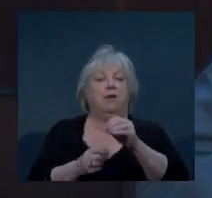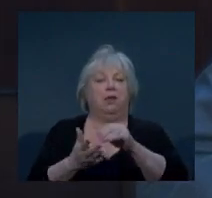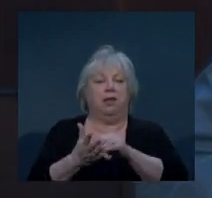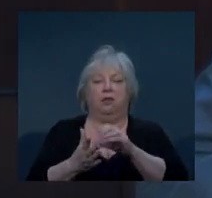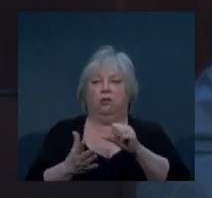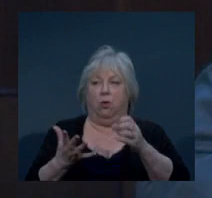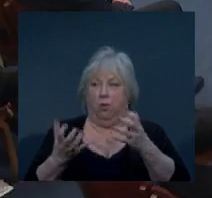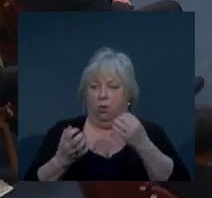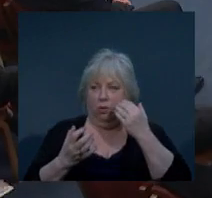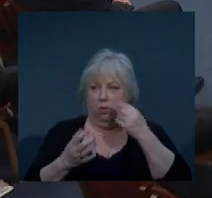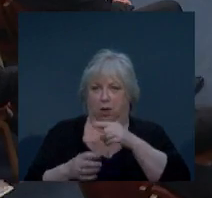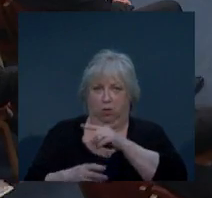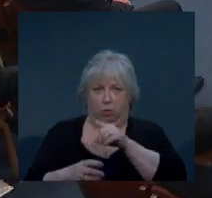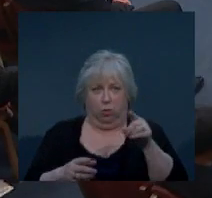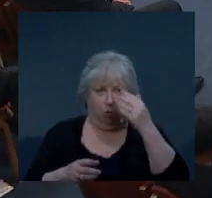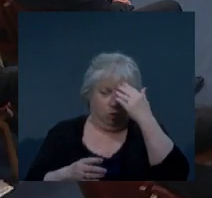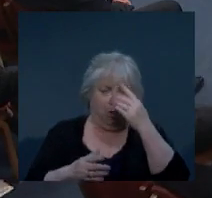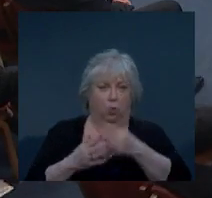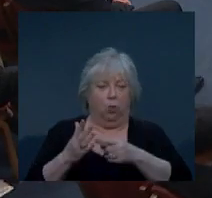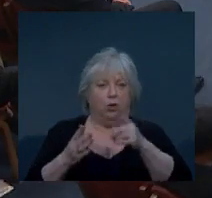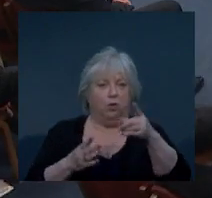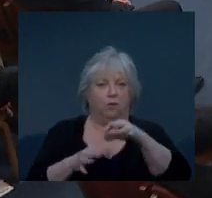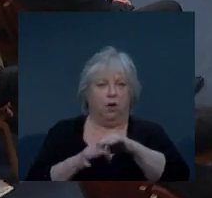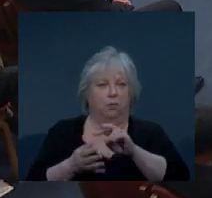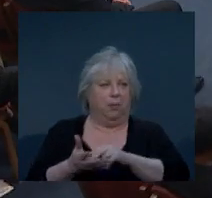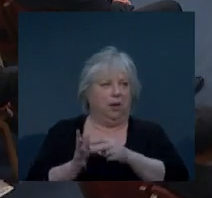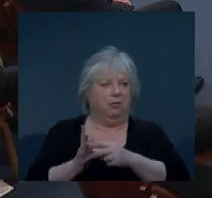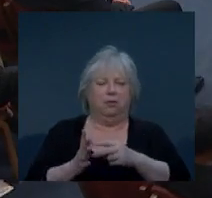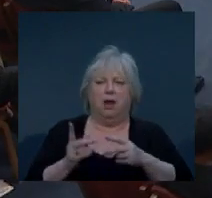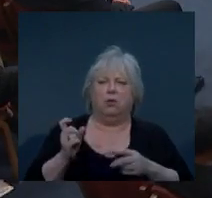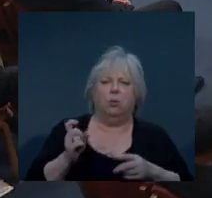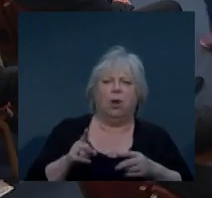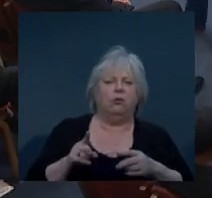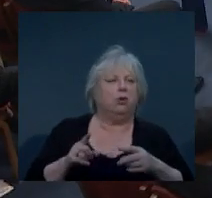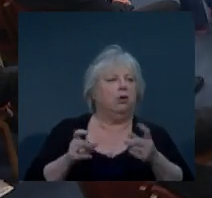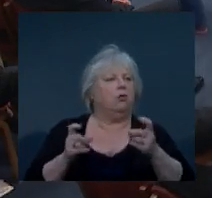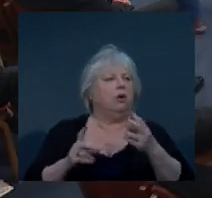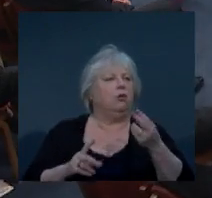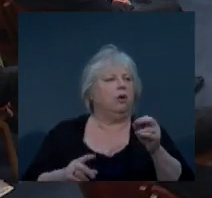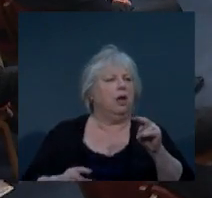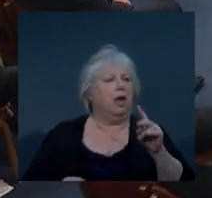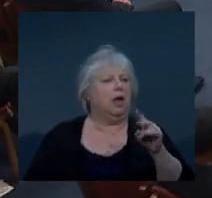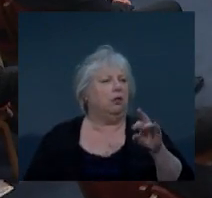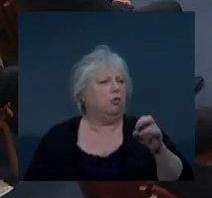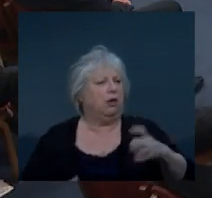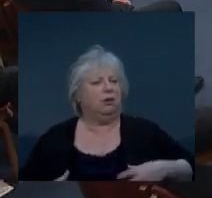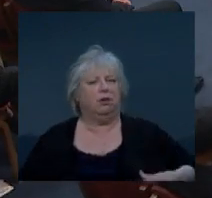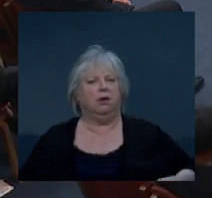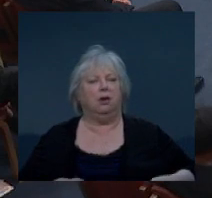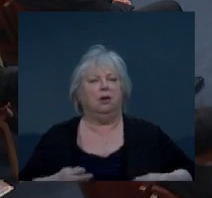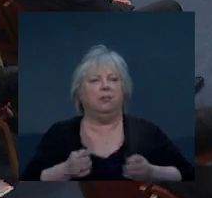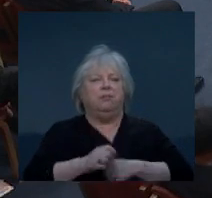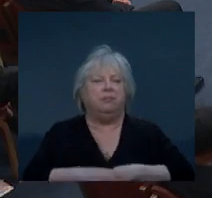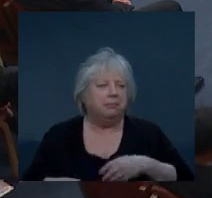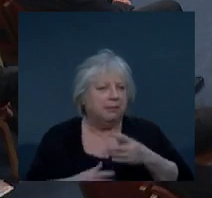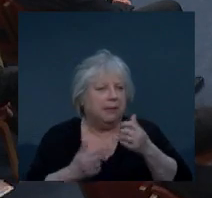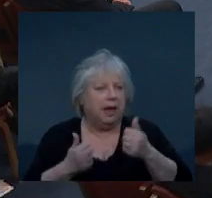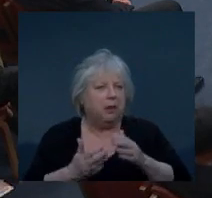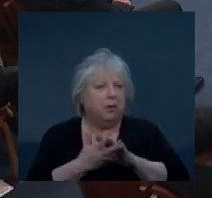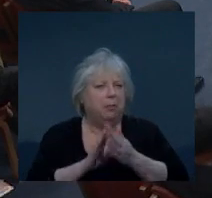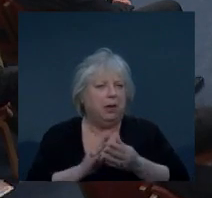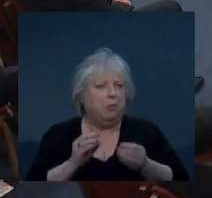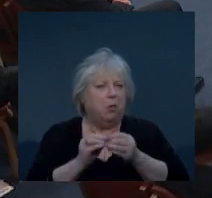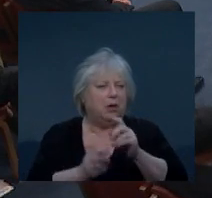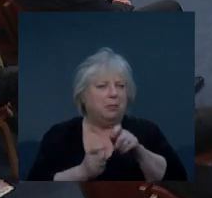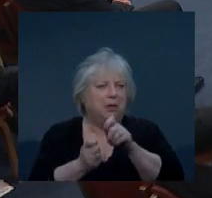they're doing with their vote. You have a question, Director Hendricks? Can we be more specific